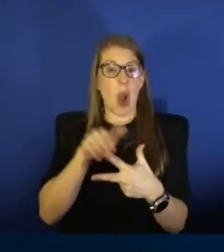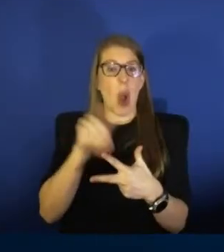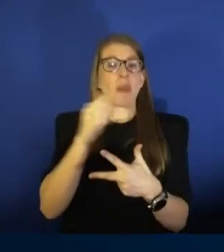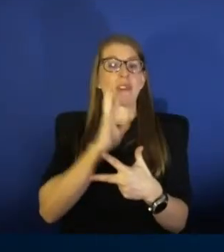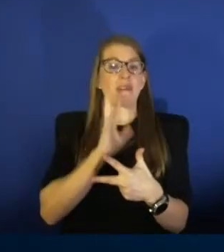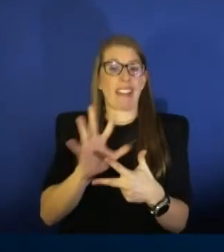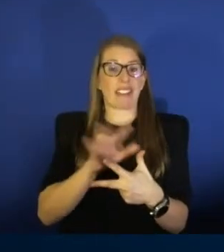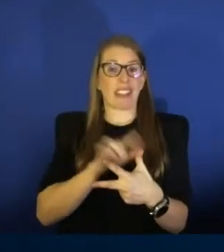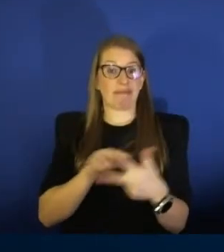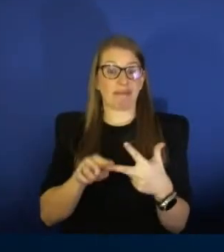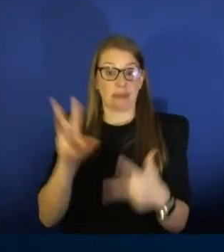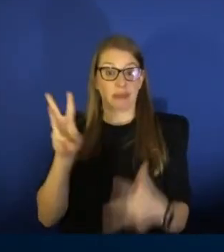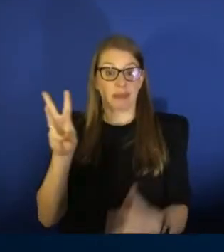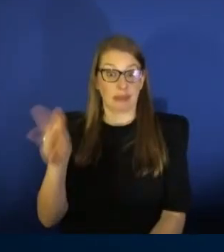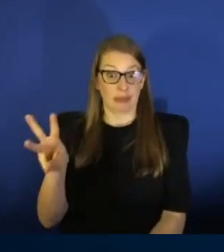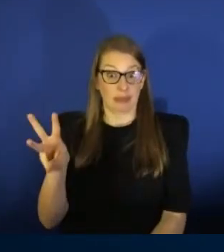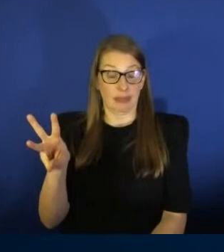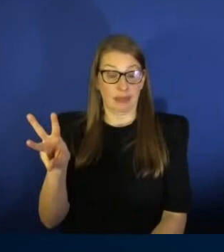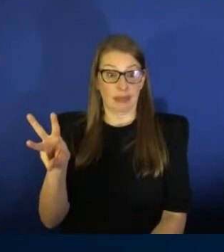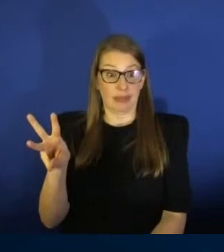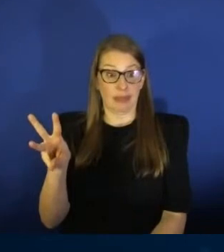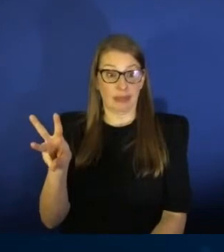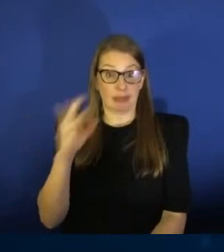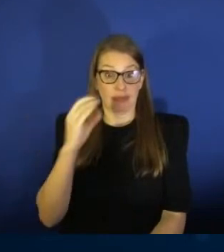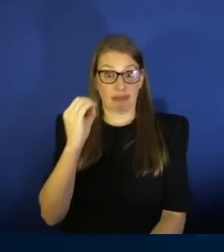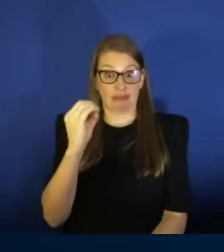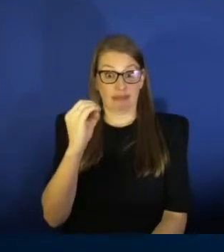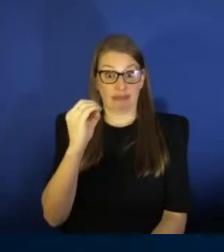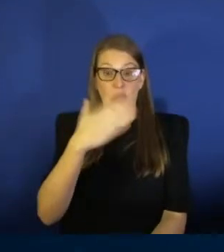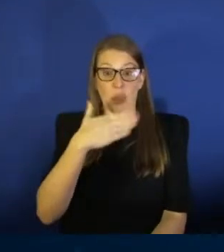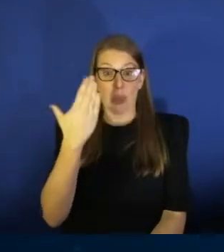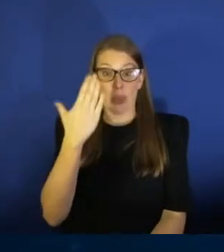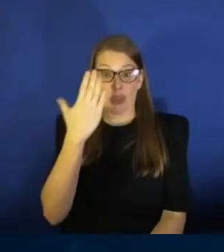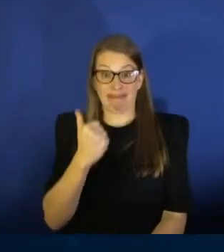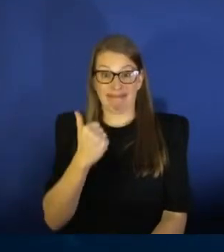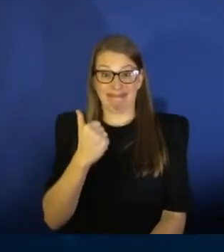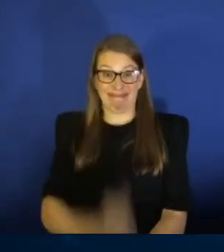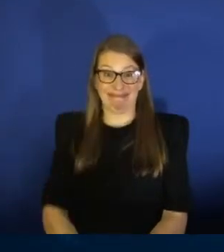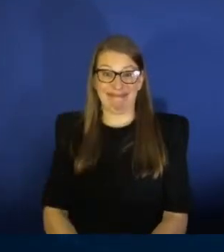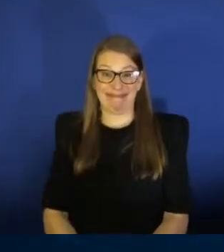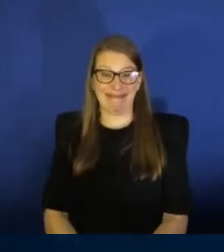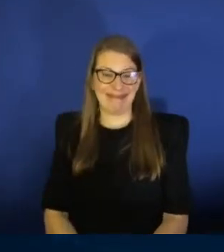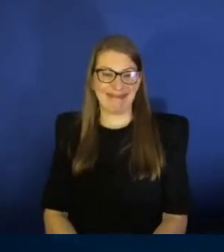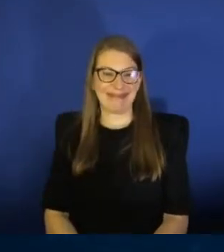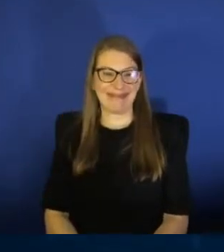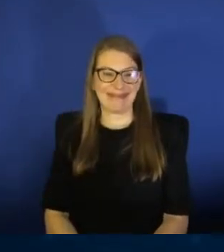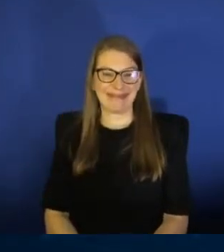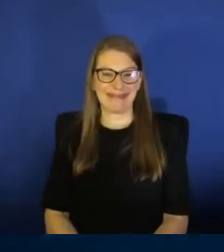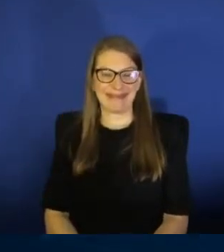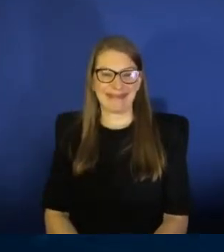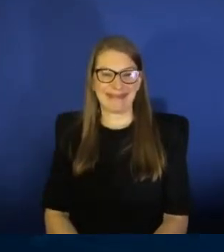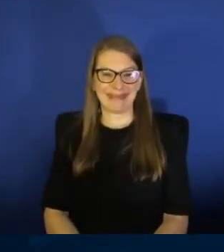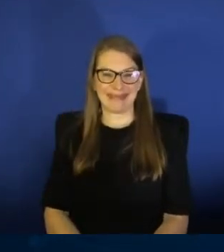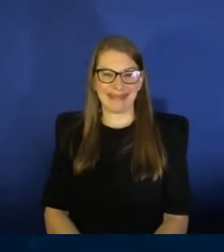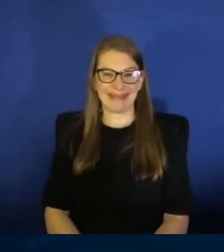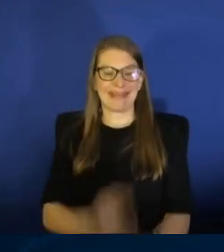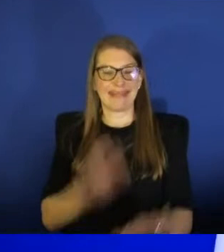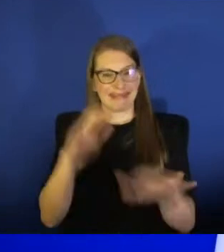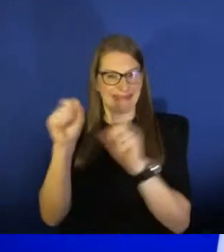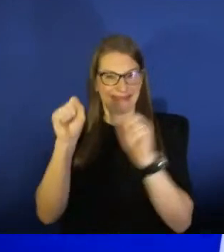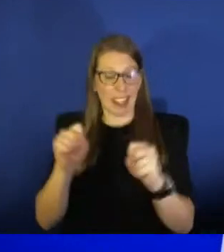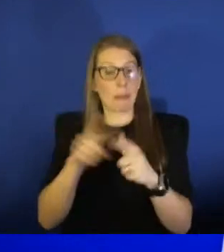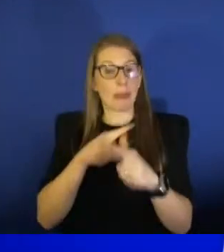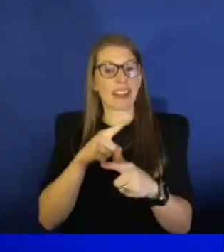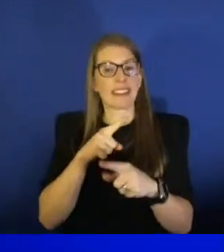Wow. That's 0 sleep. We're with it, yeah. Okay. Well, I'll let you get out of here, but give us some final thoughts first.